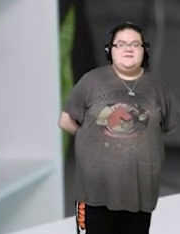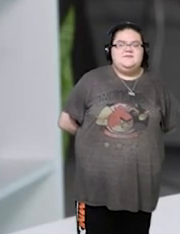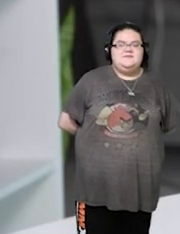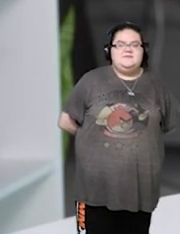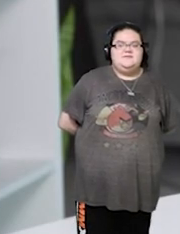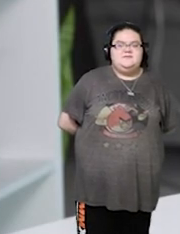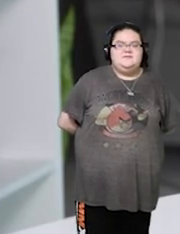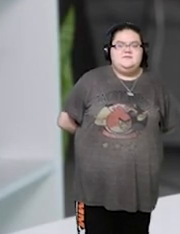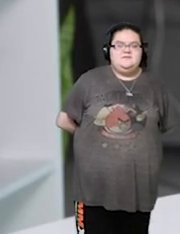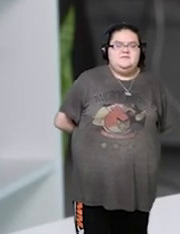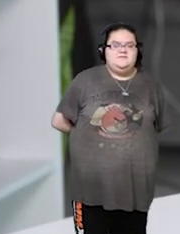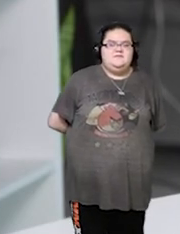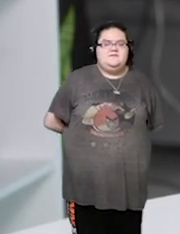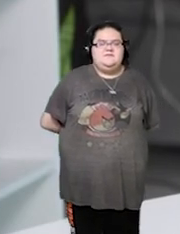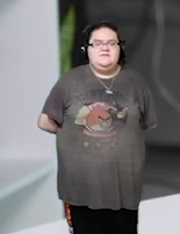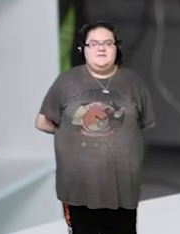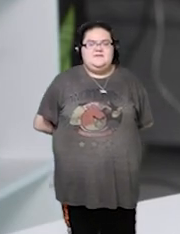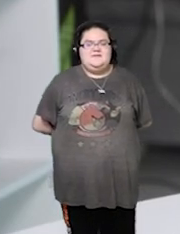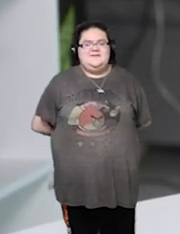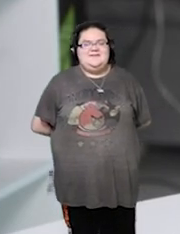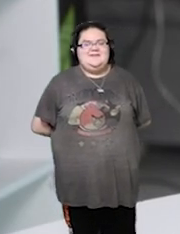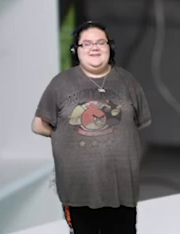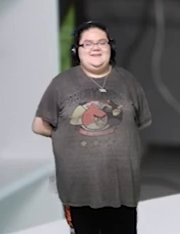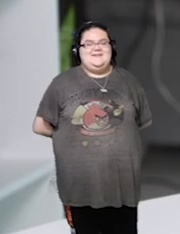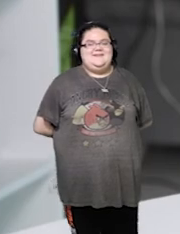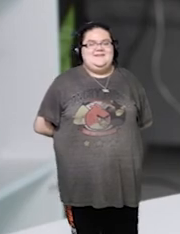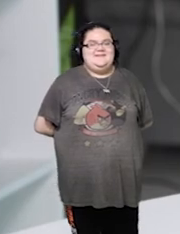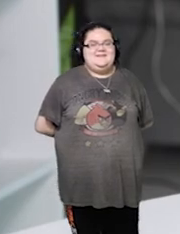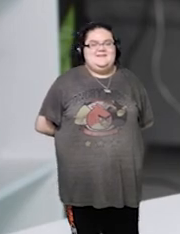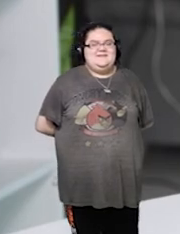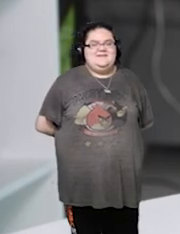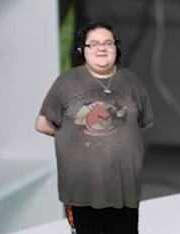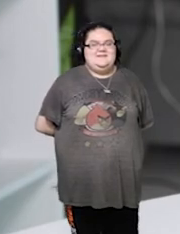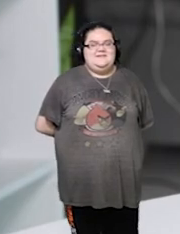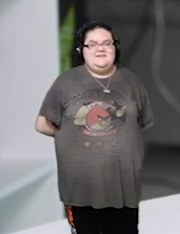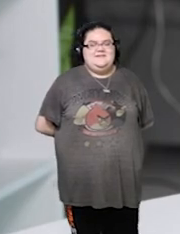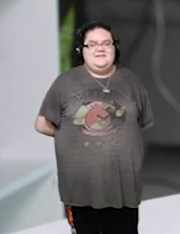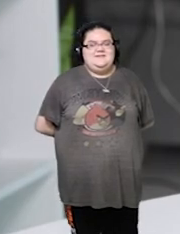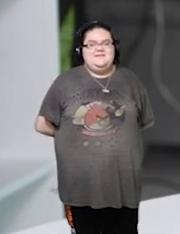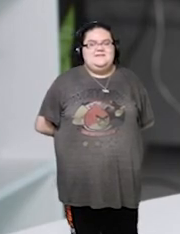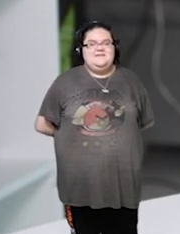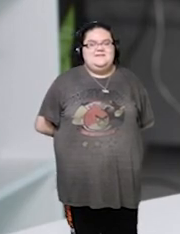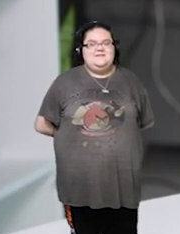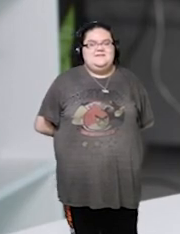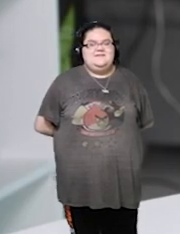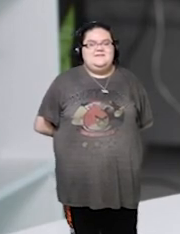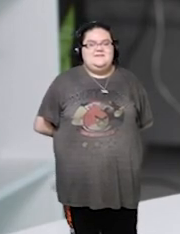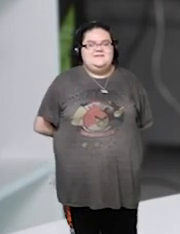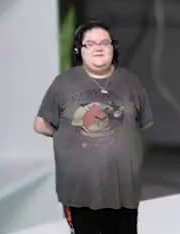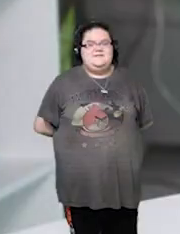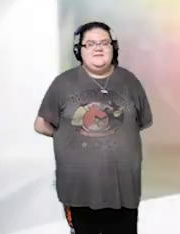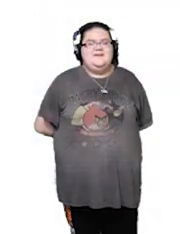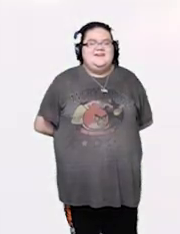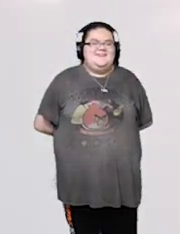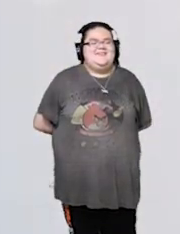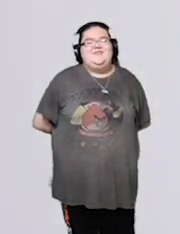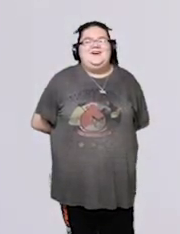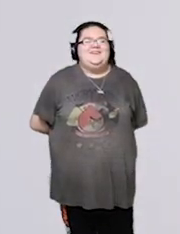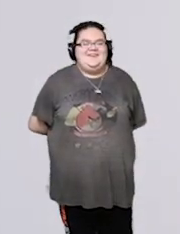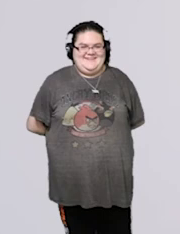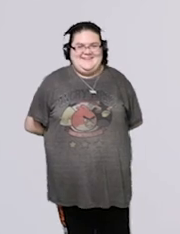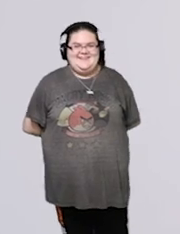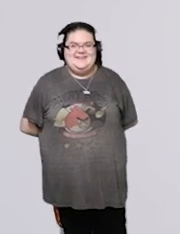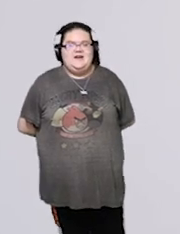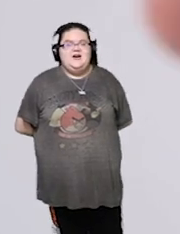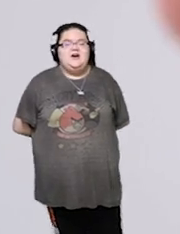Dodgers are £1 something. £1.09, £1.08, £1.07. Con's on his phone. £1.09p, we'll make it up. Why not? Is it